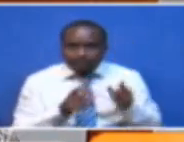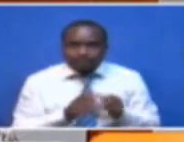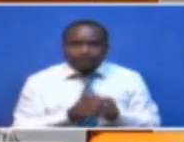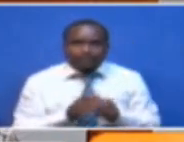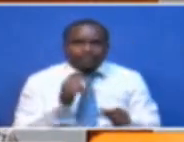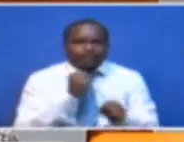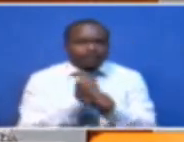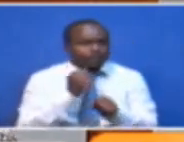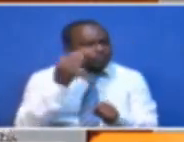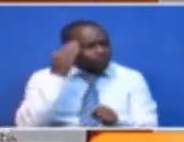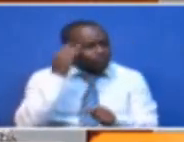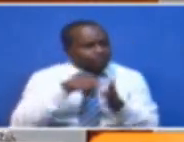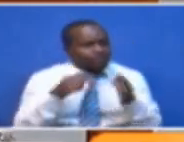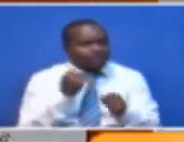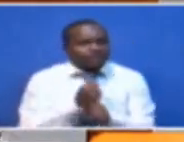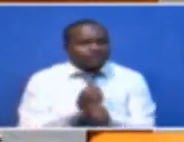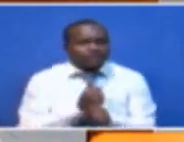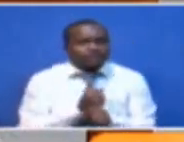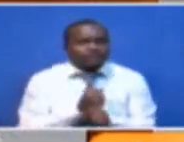what they did?